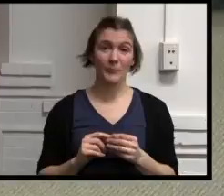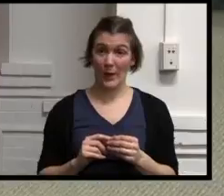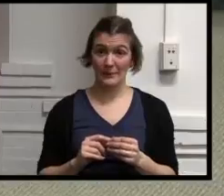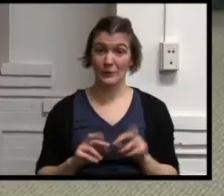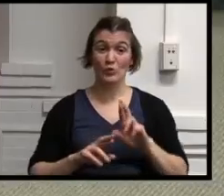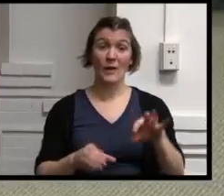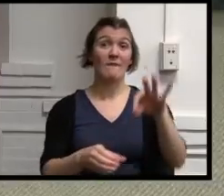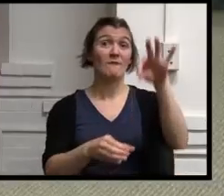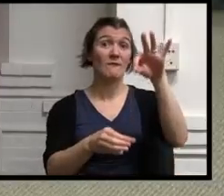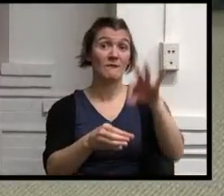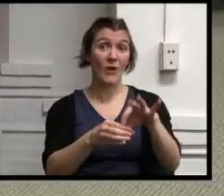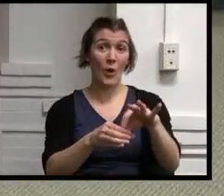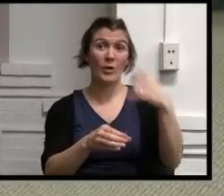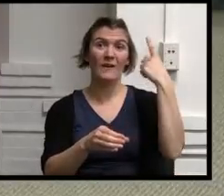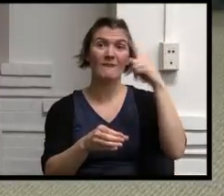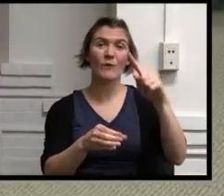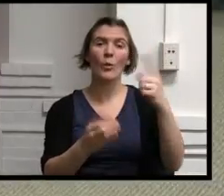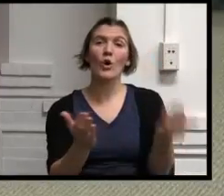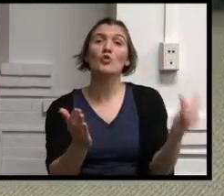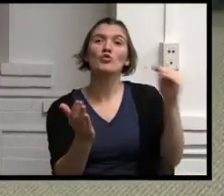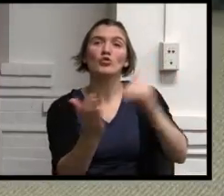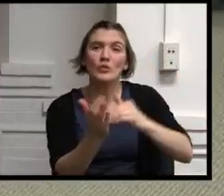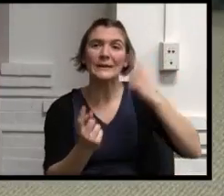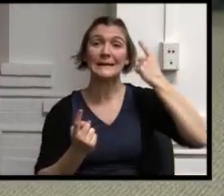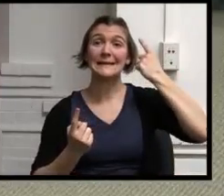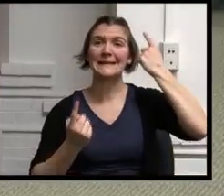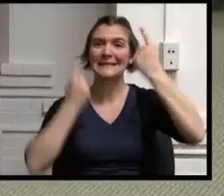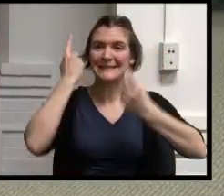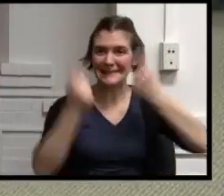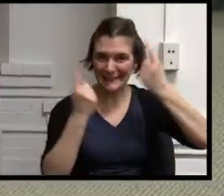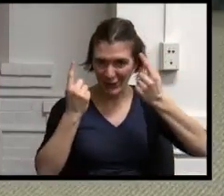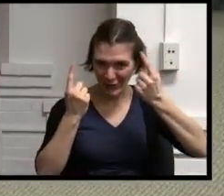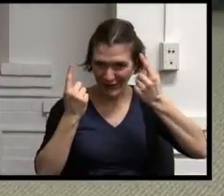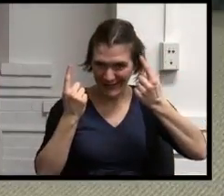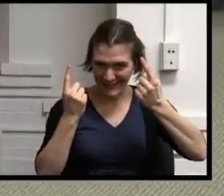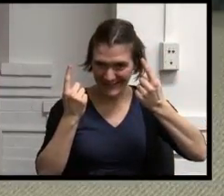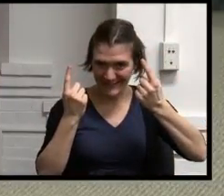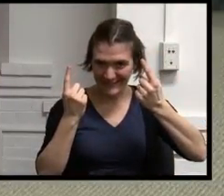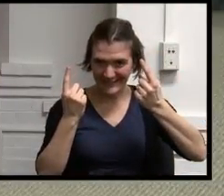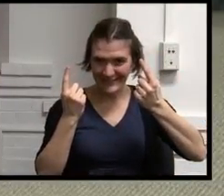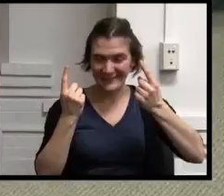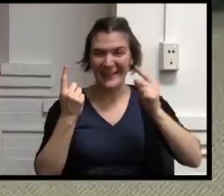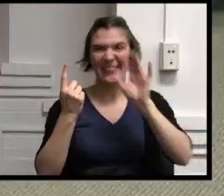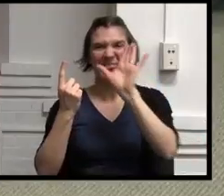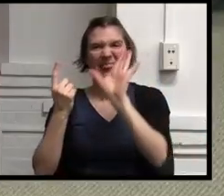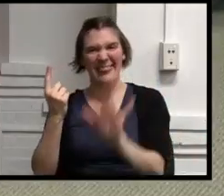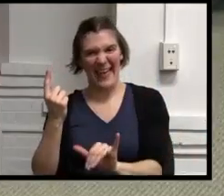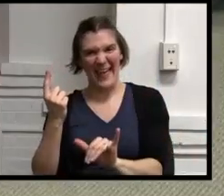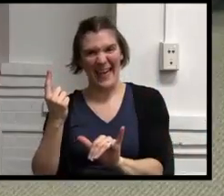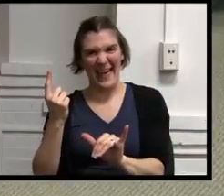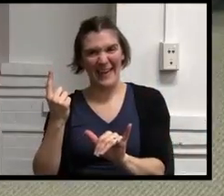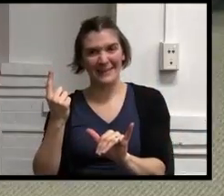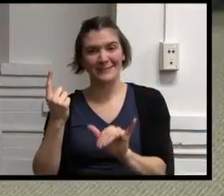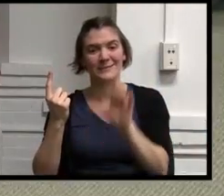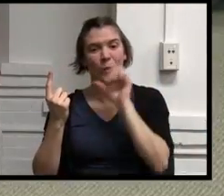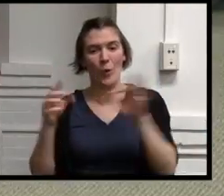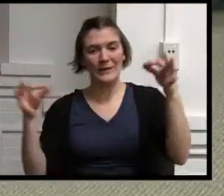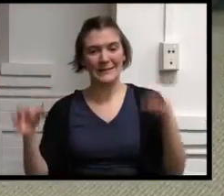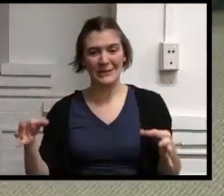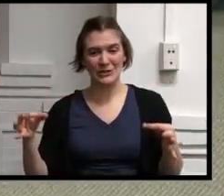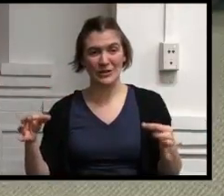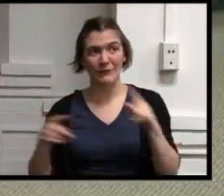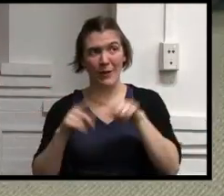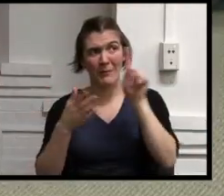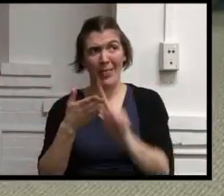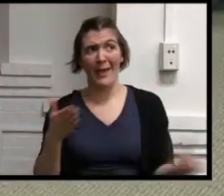Hearing none. All those in favor of the motion to reconsider the board's decision